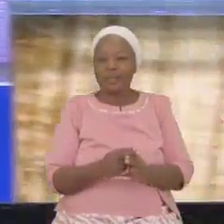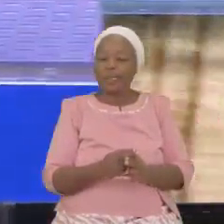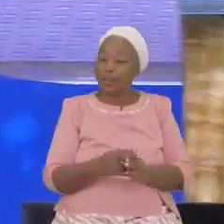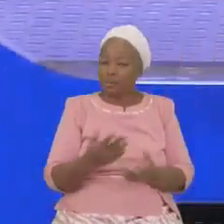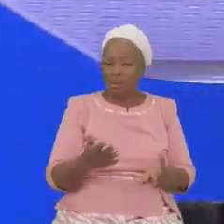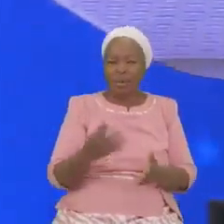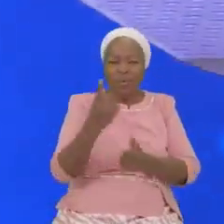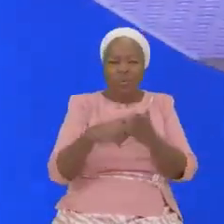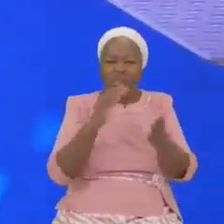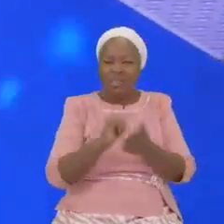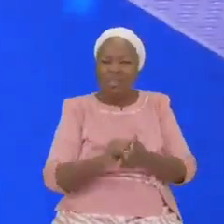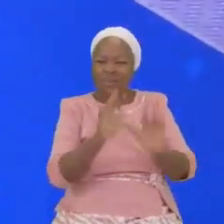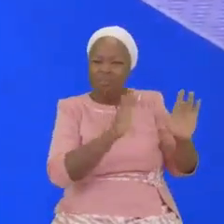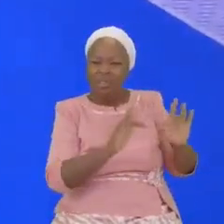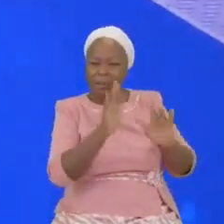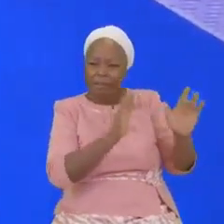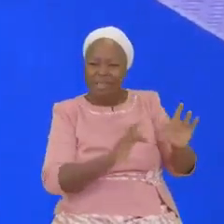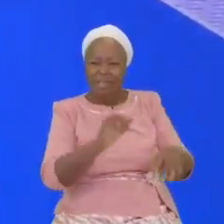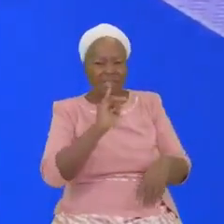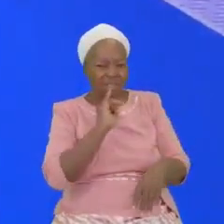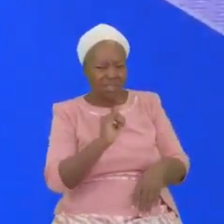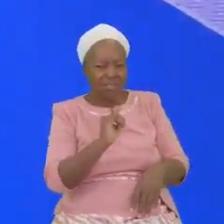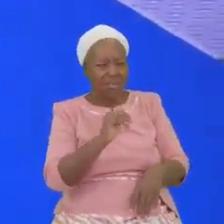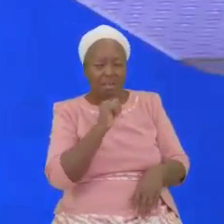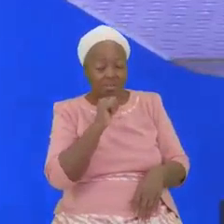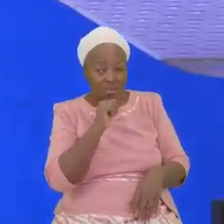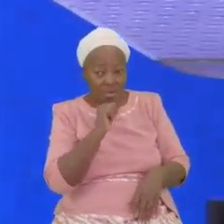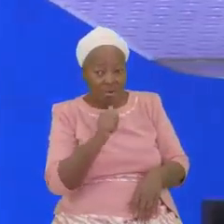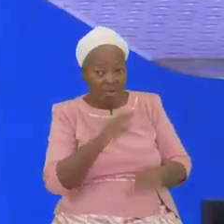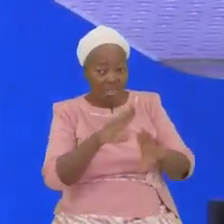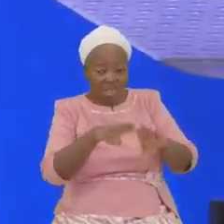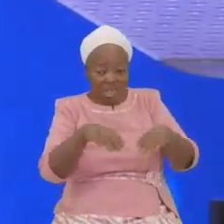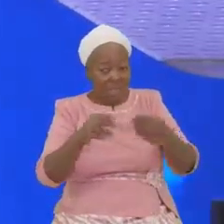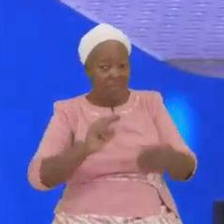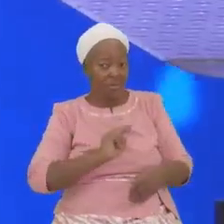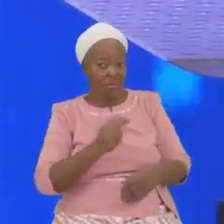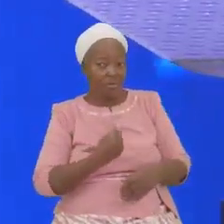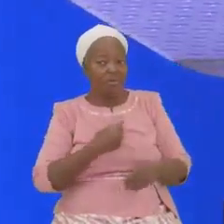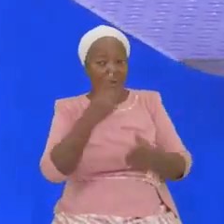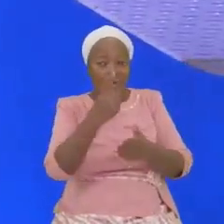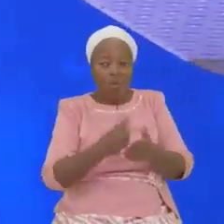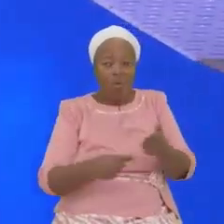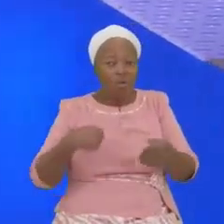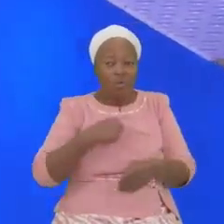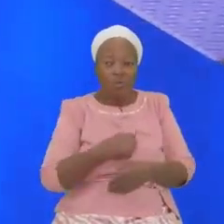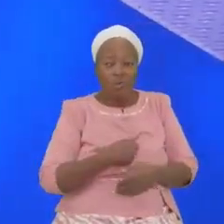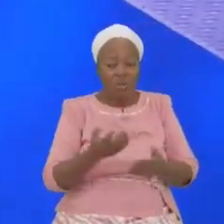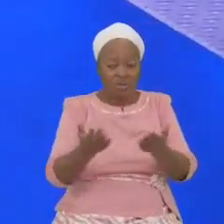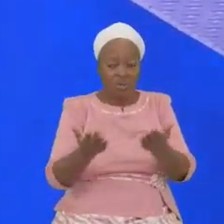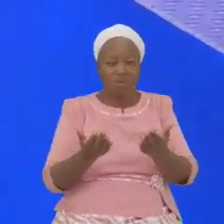mercy? Mercy is not giving us what we